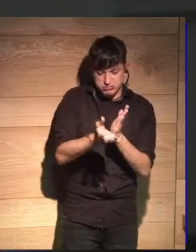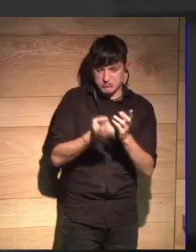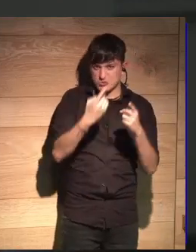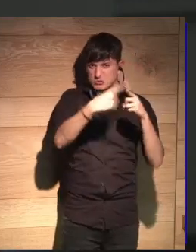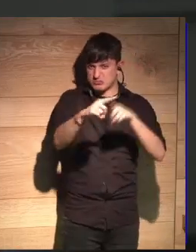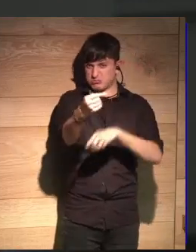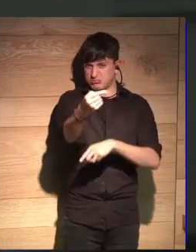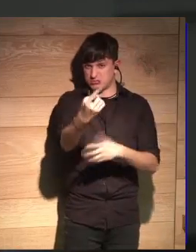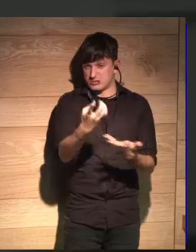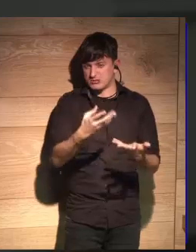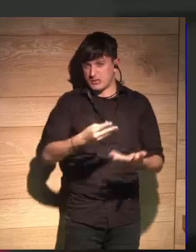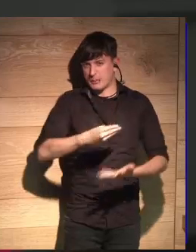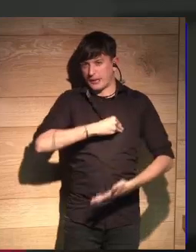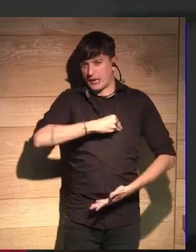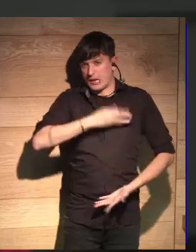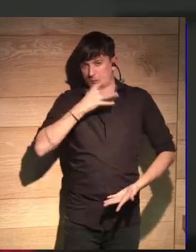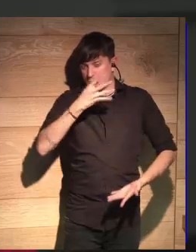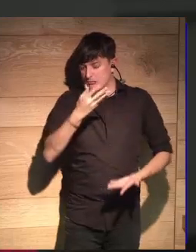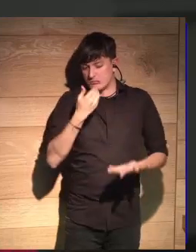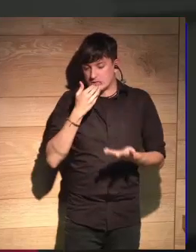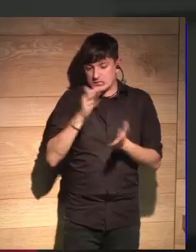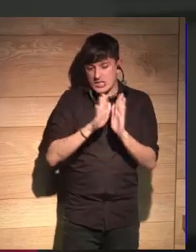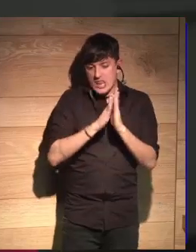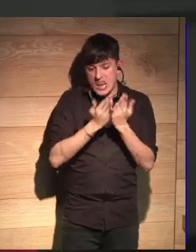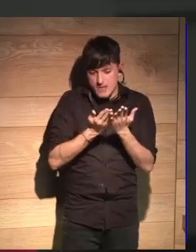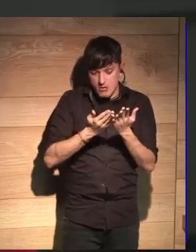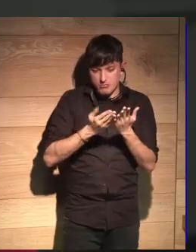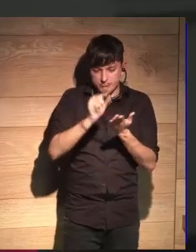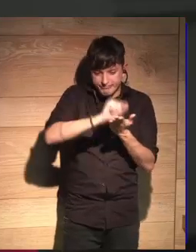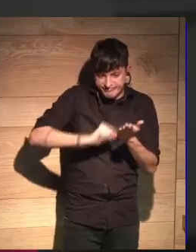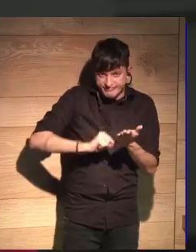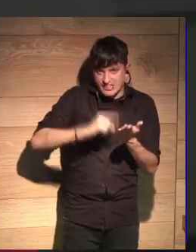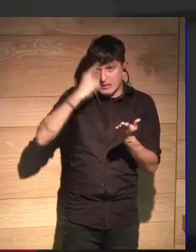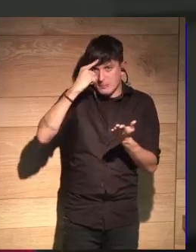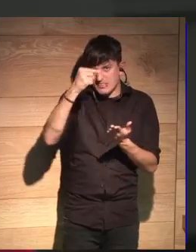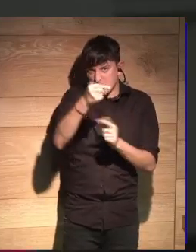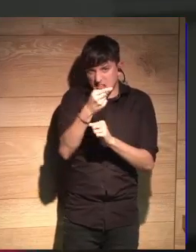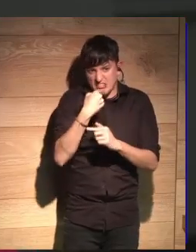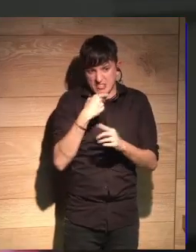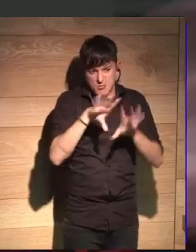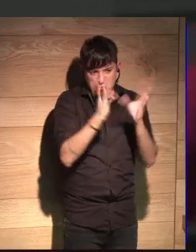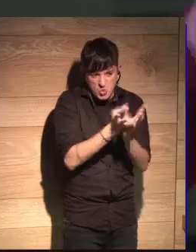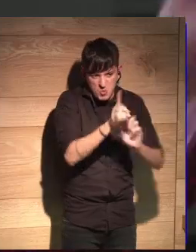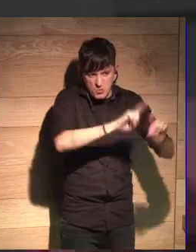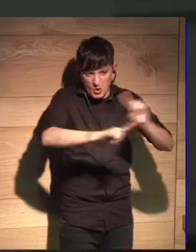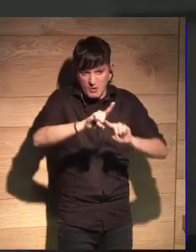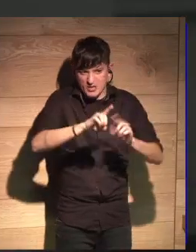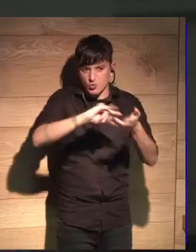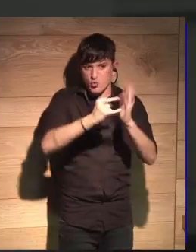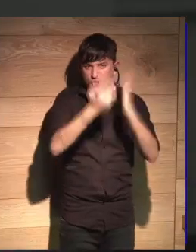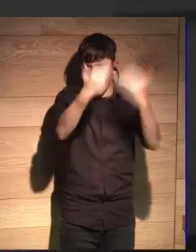unfortunate, because if you write a pessimistic book saying that the world's problems are unsolvable, why should any of you